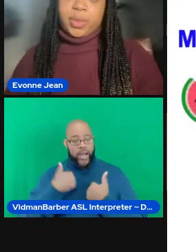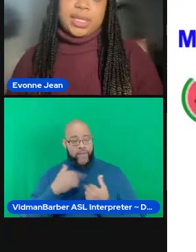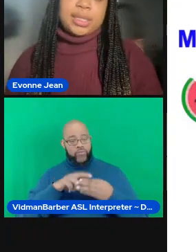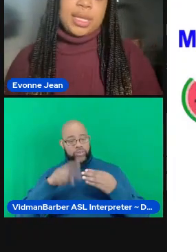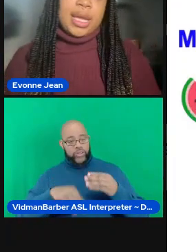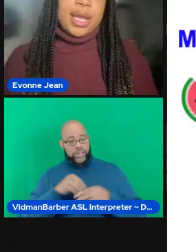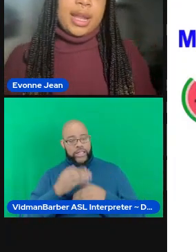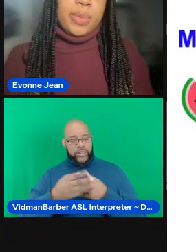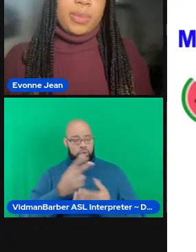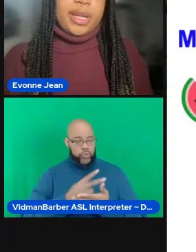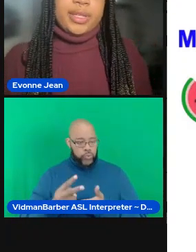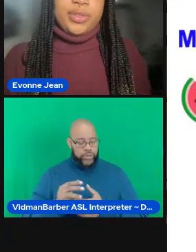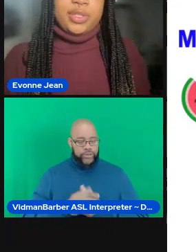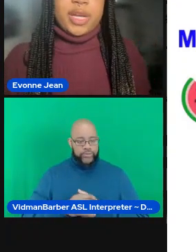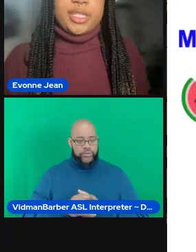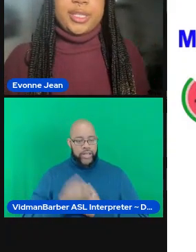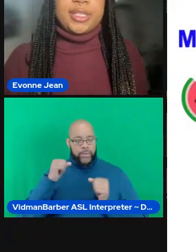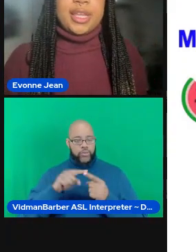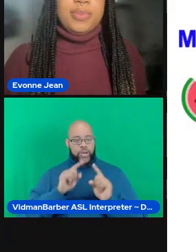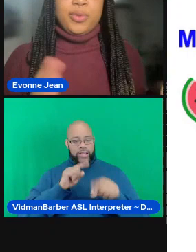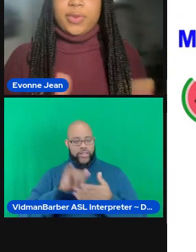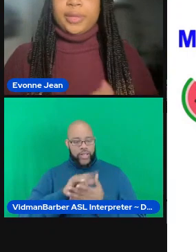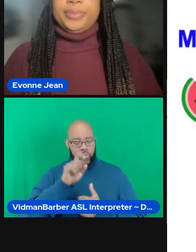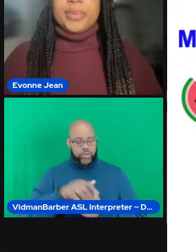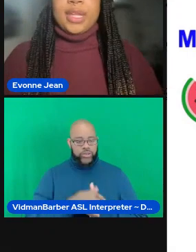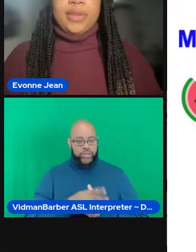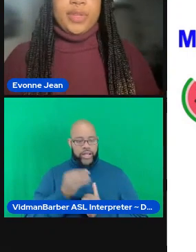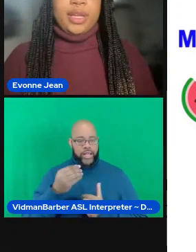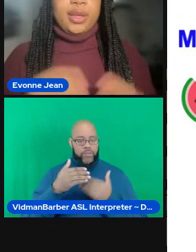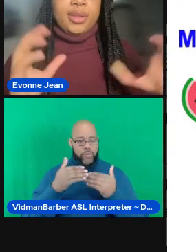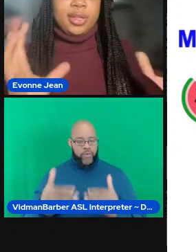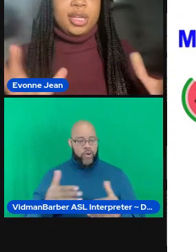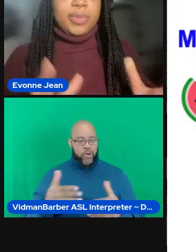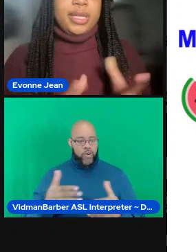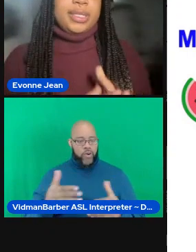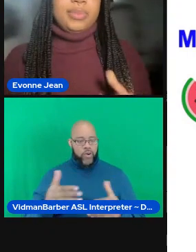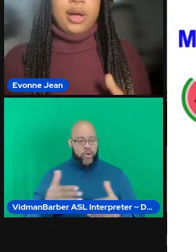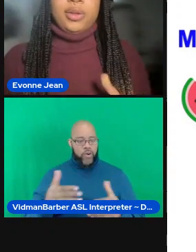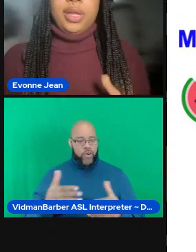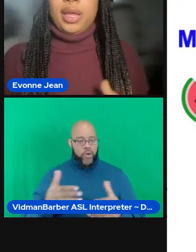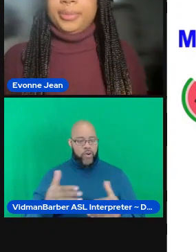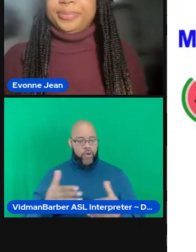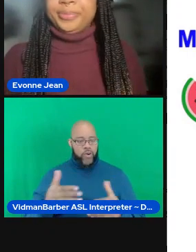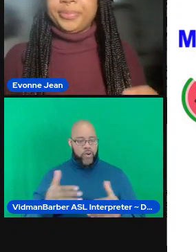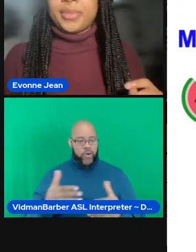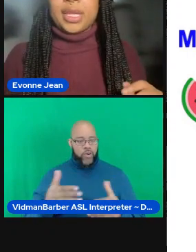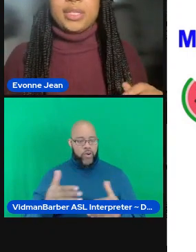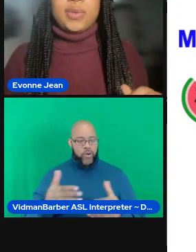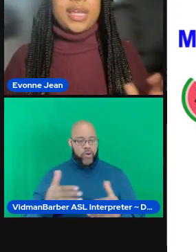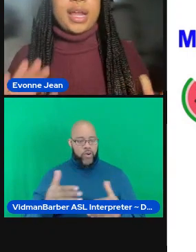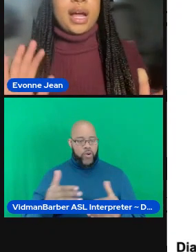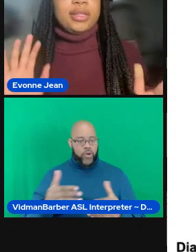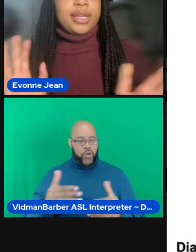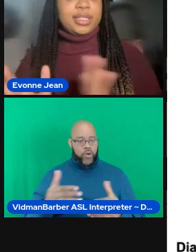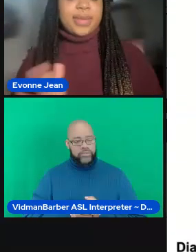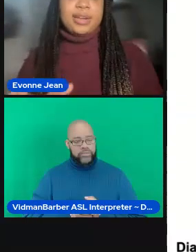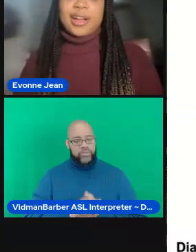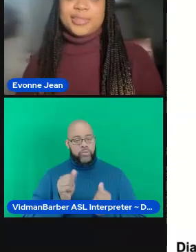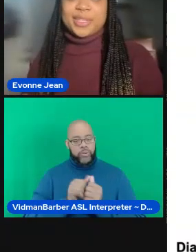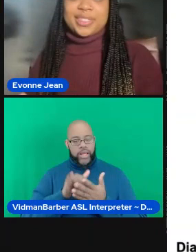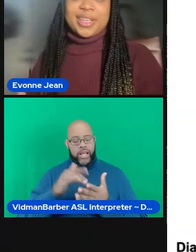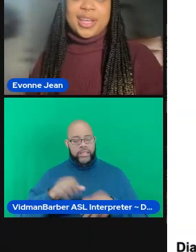next 2 weeks, and I'll be able to answer these questions and then move on and really complete this model. And so with that, I'll take